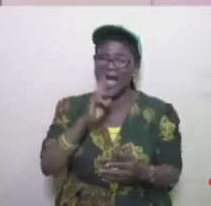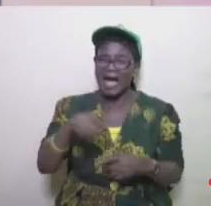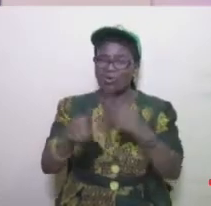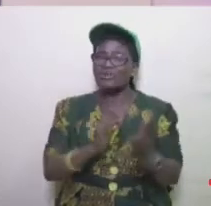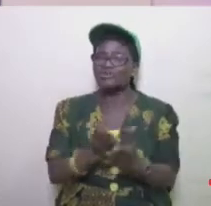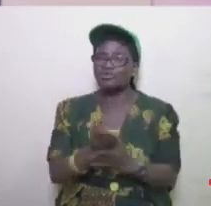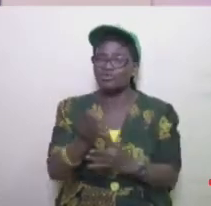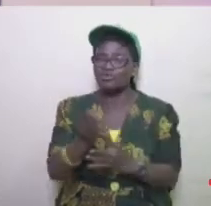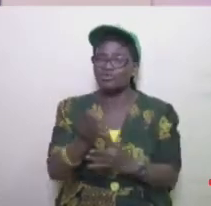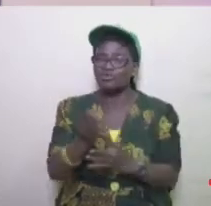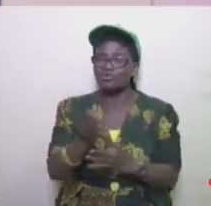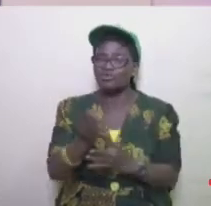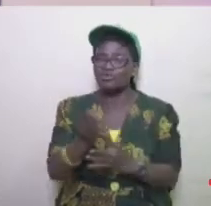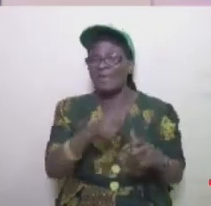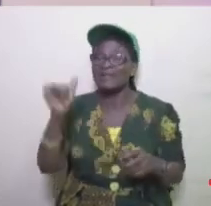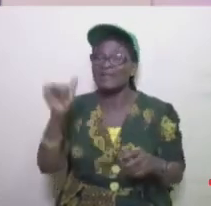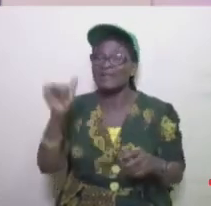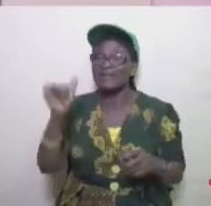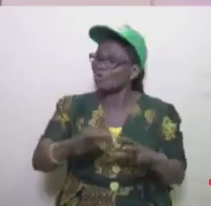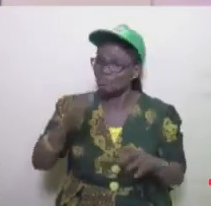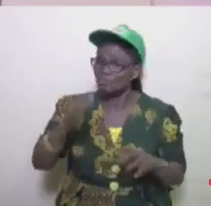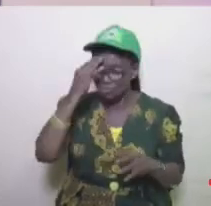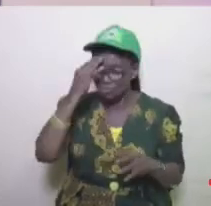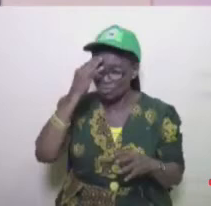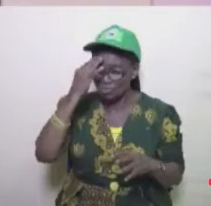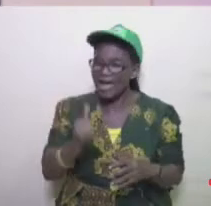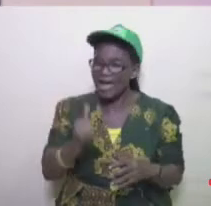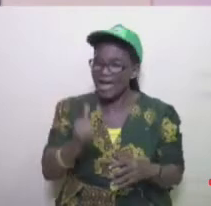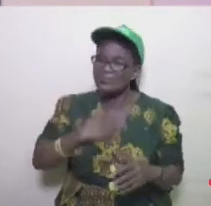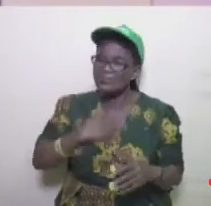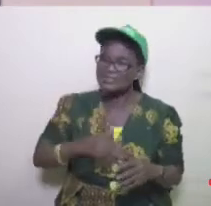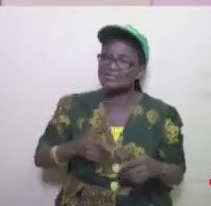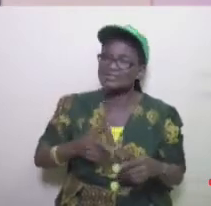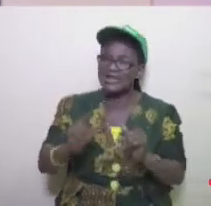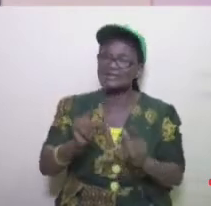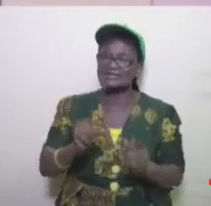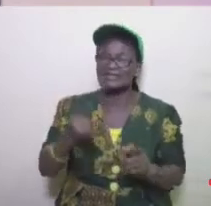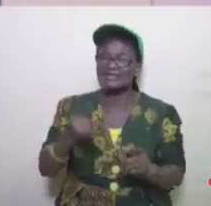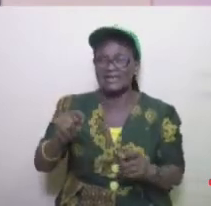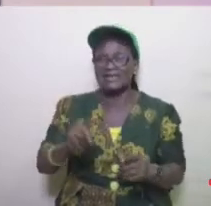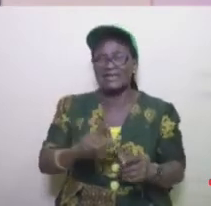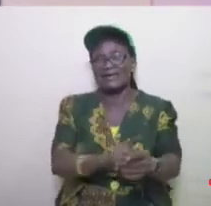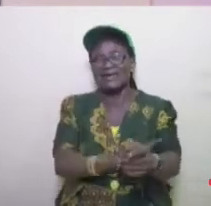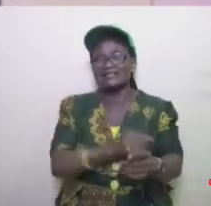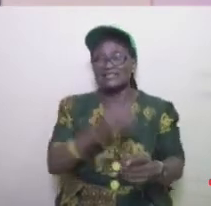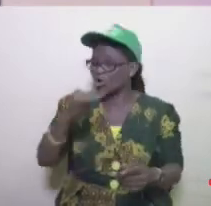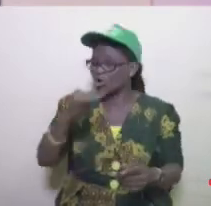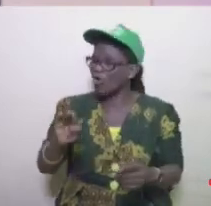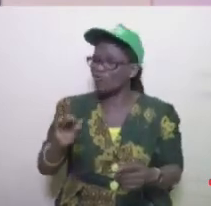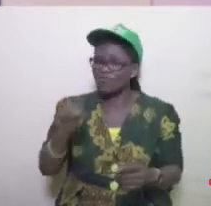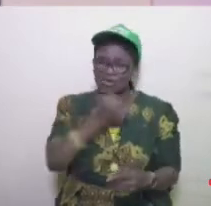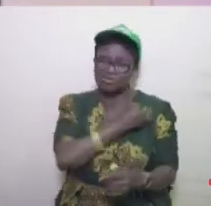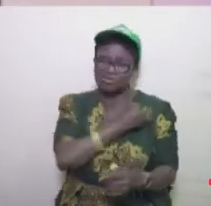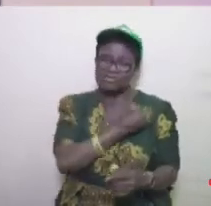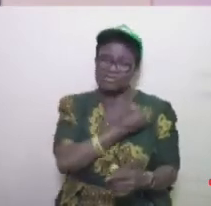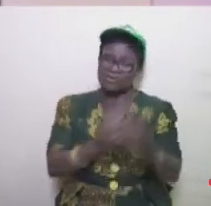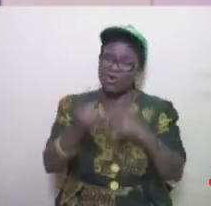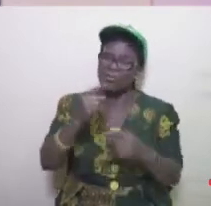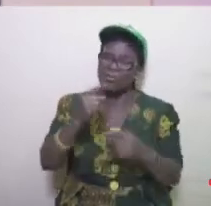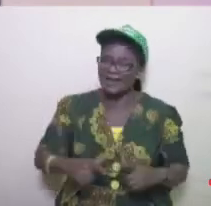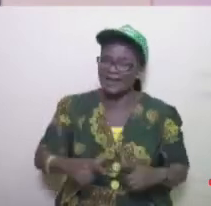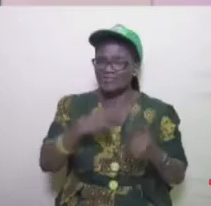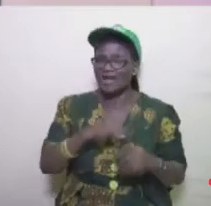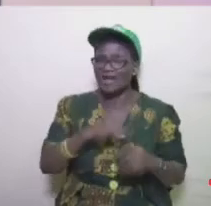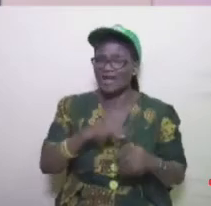Today, let the lessons of Joseph come alive and give them victory. And let